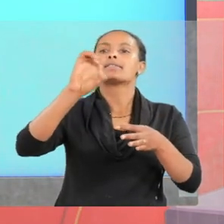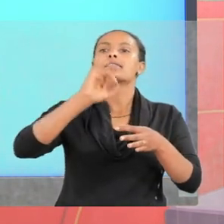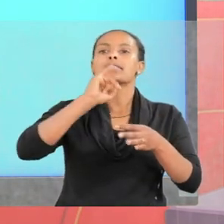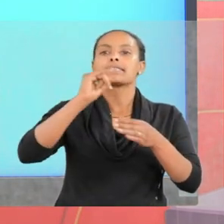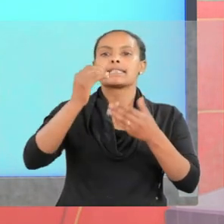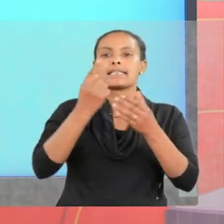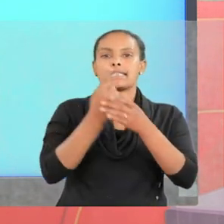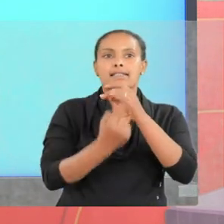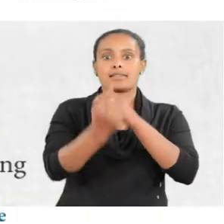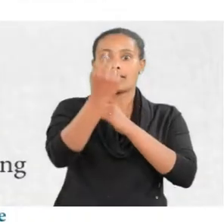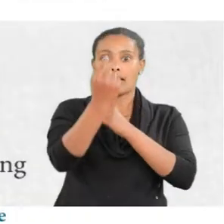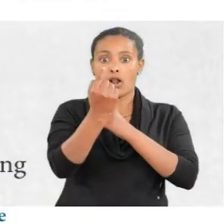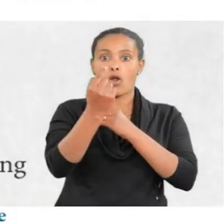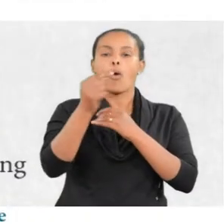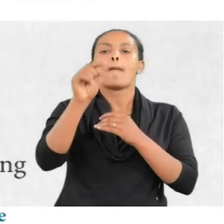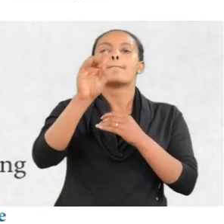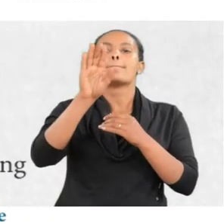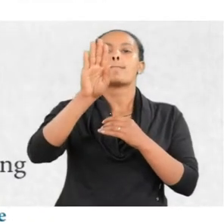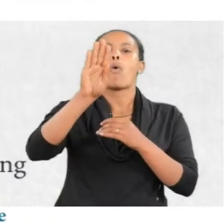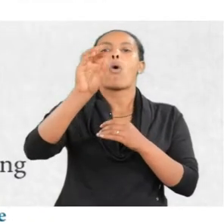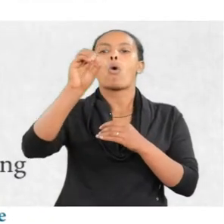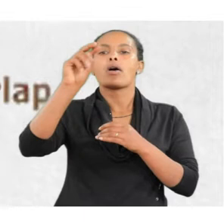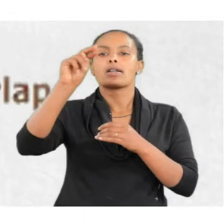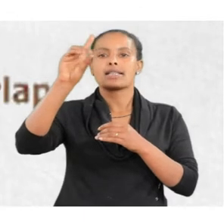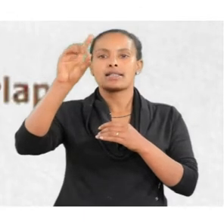is covalent bond.